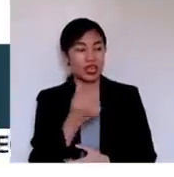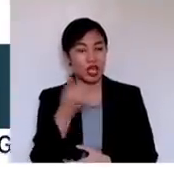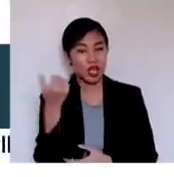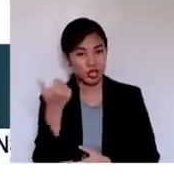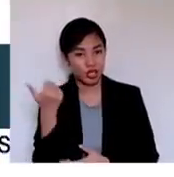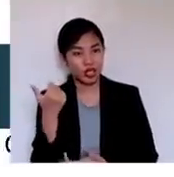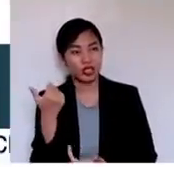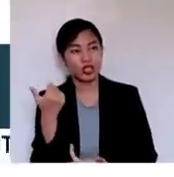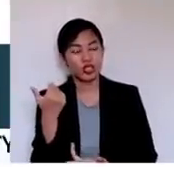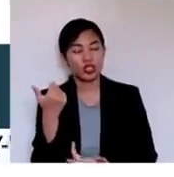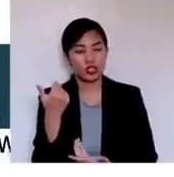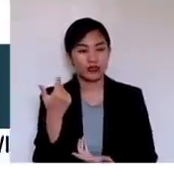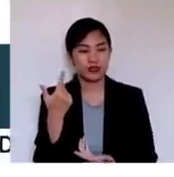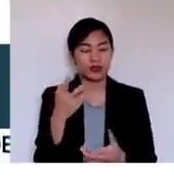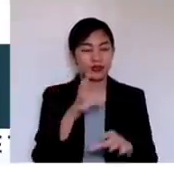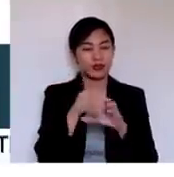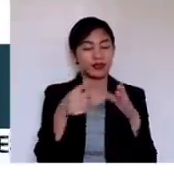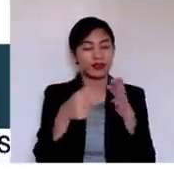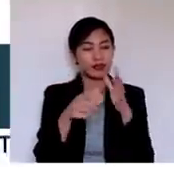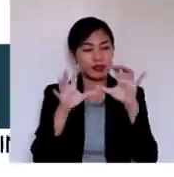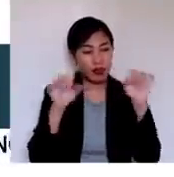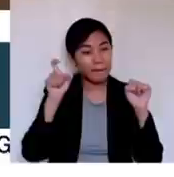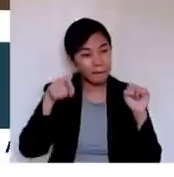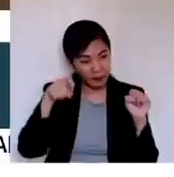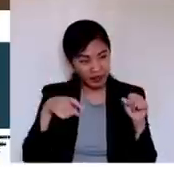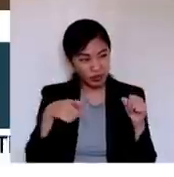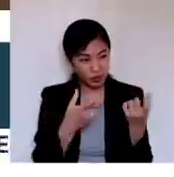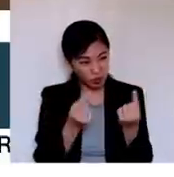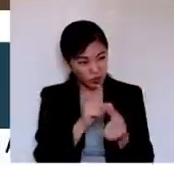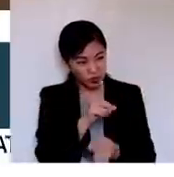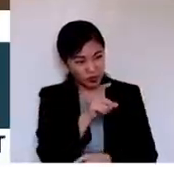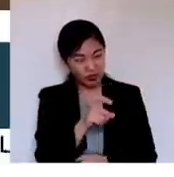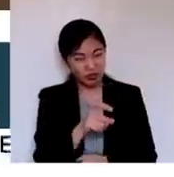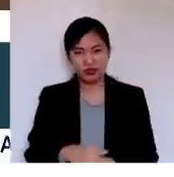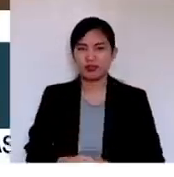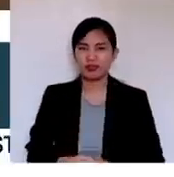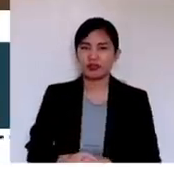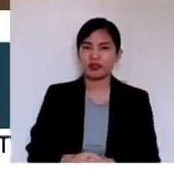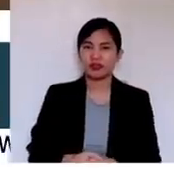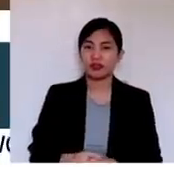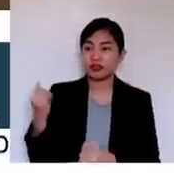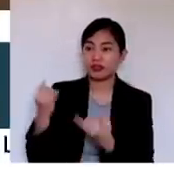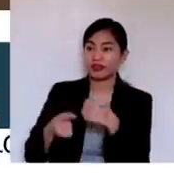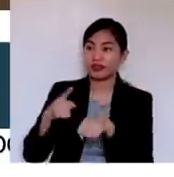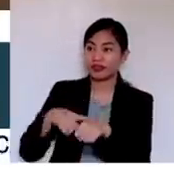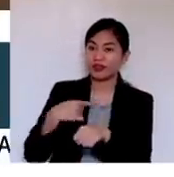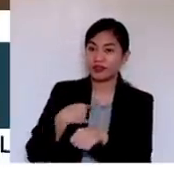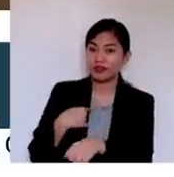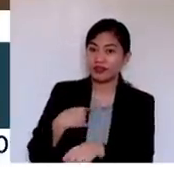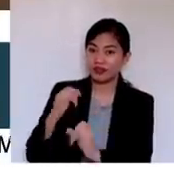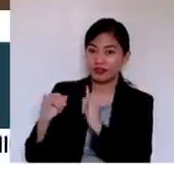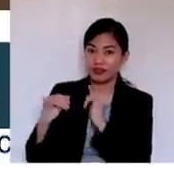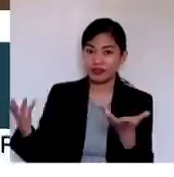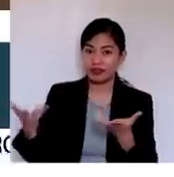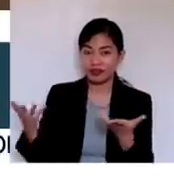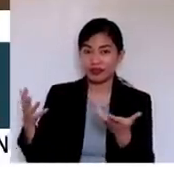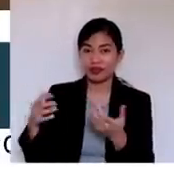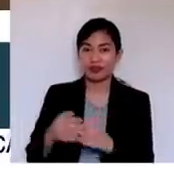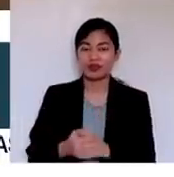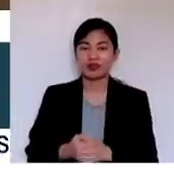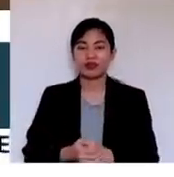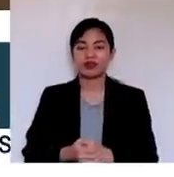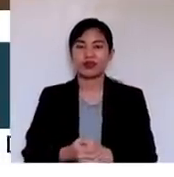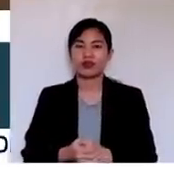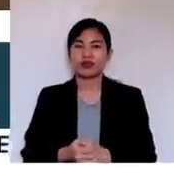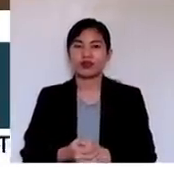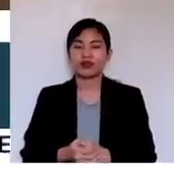to? Well, the last time I guessed it on your show, unfortunately, I absolutely swung and missed,